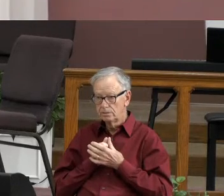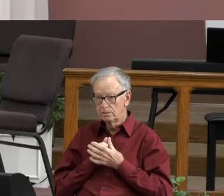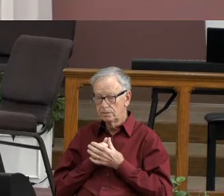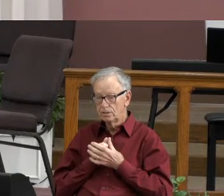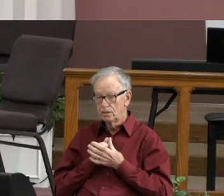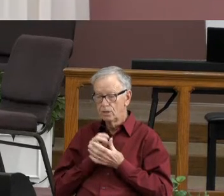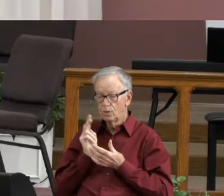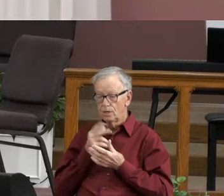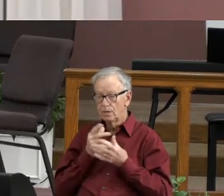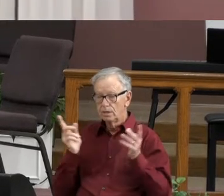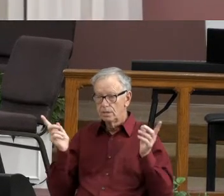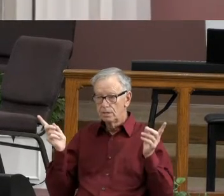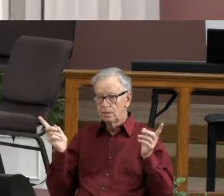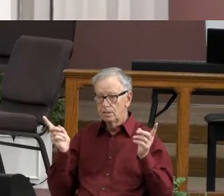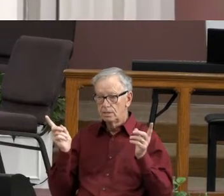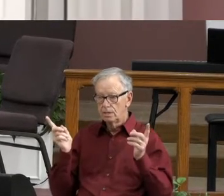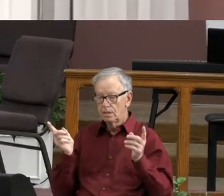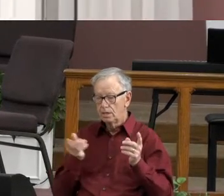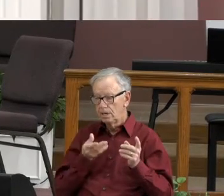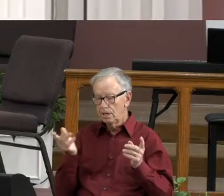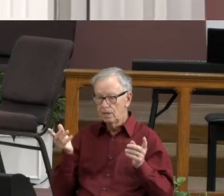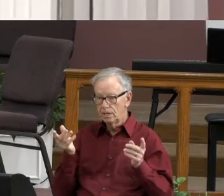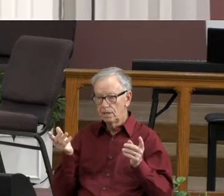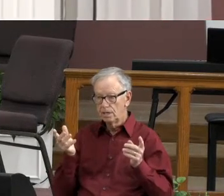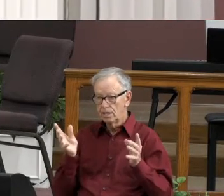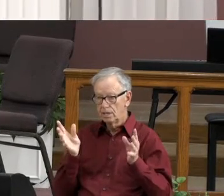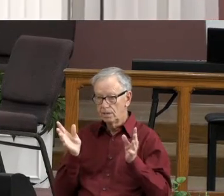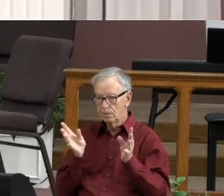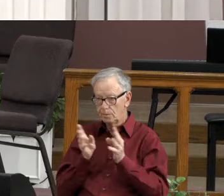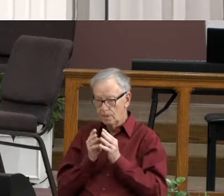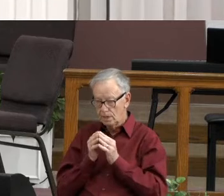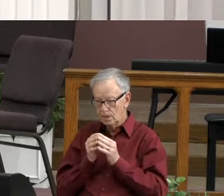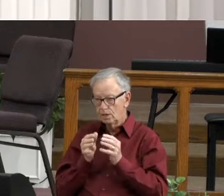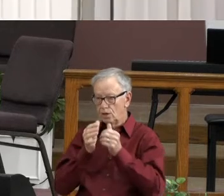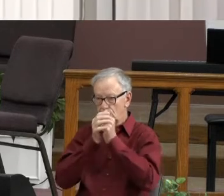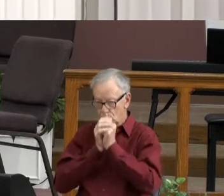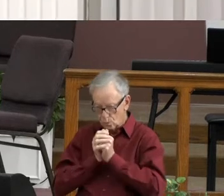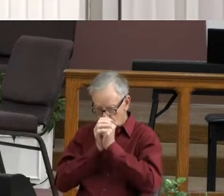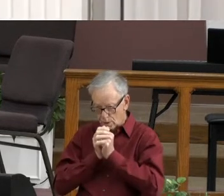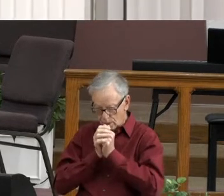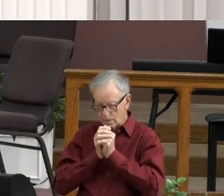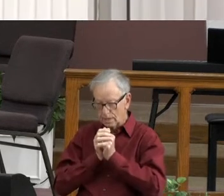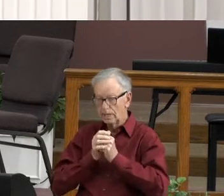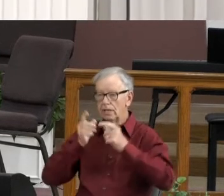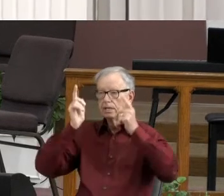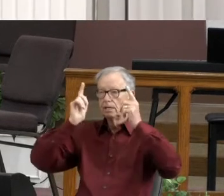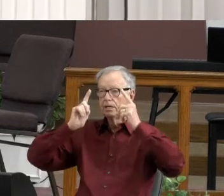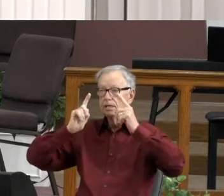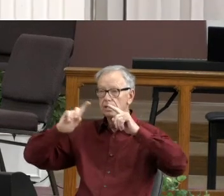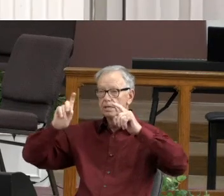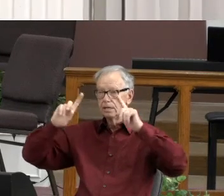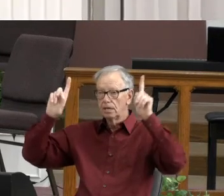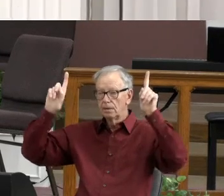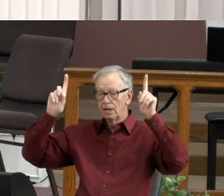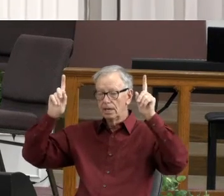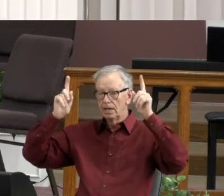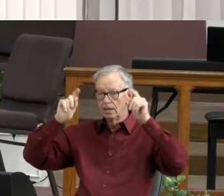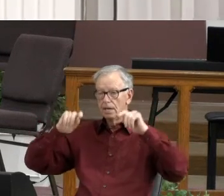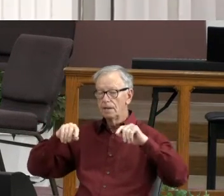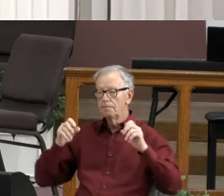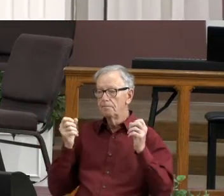We are gathered here in this place today to worship and celebrate a mighty God who loves